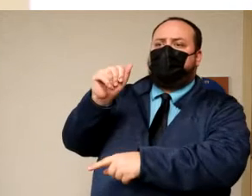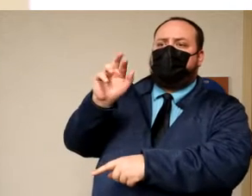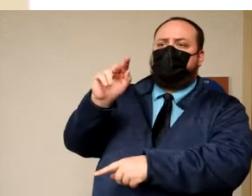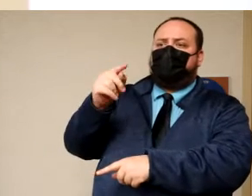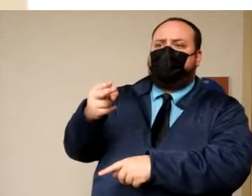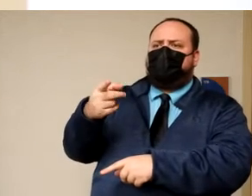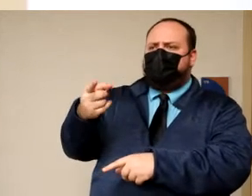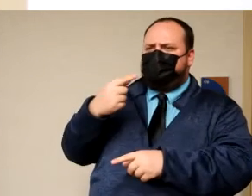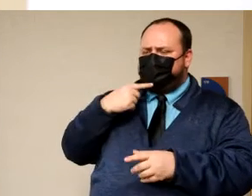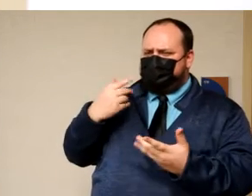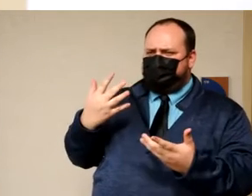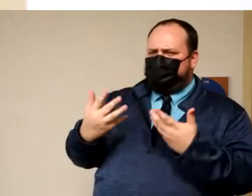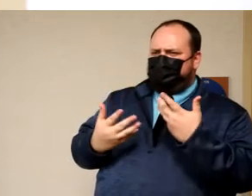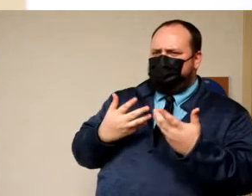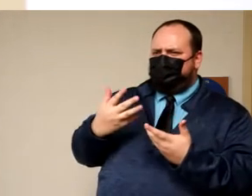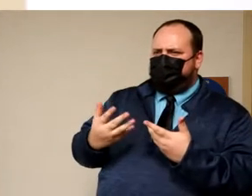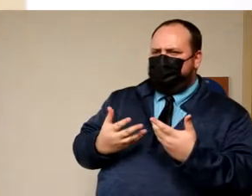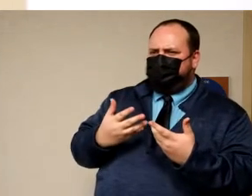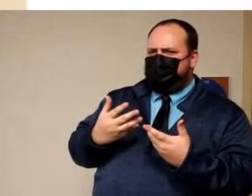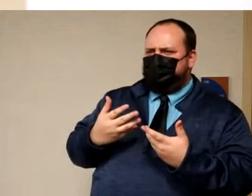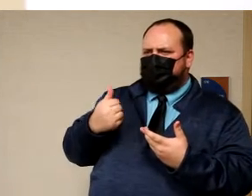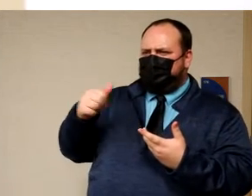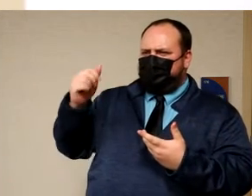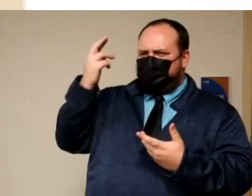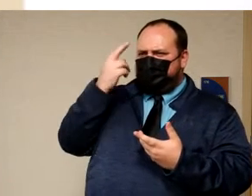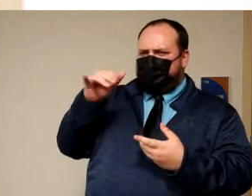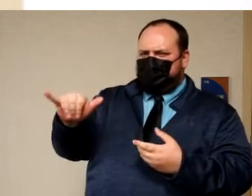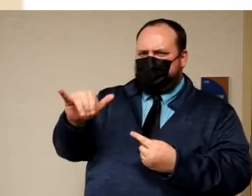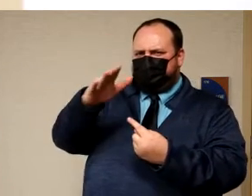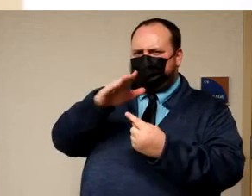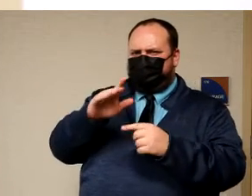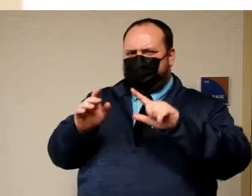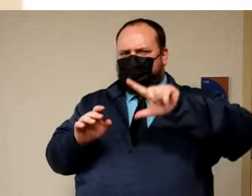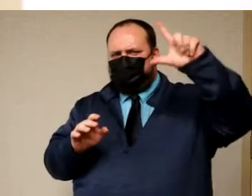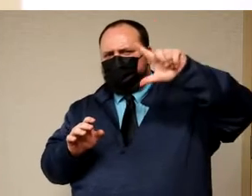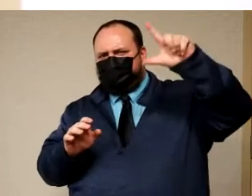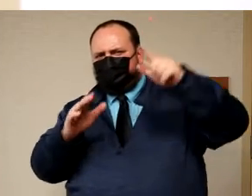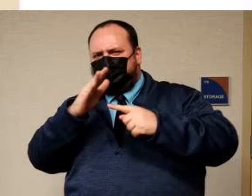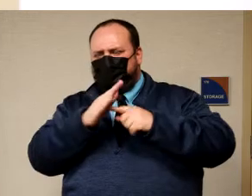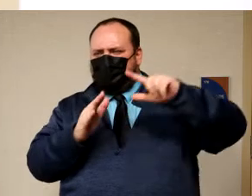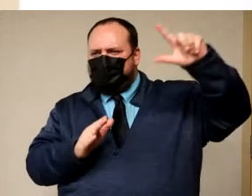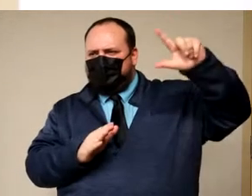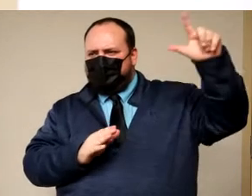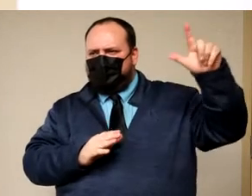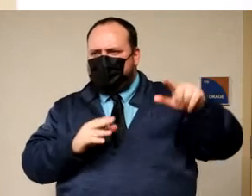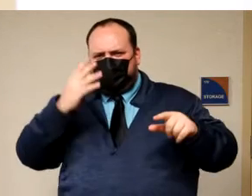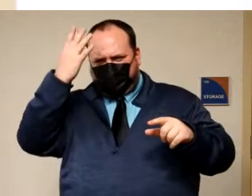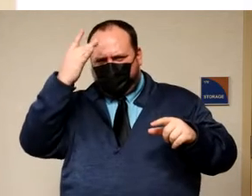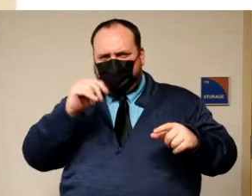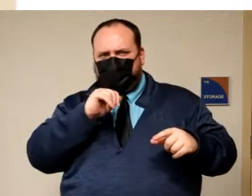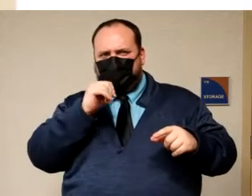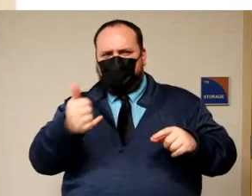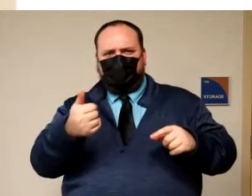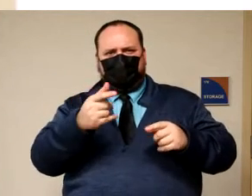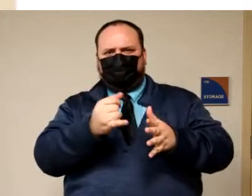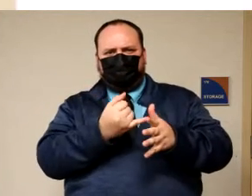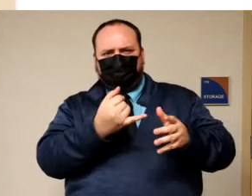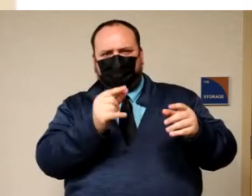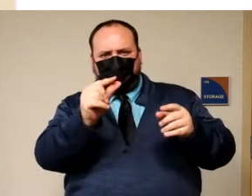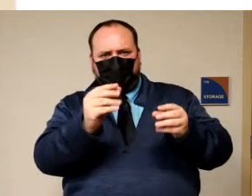more, I guess a lot of these have it, that top left corner, northwest corner, just, why not bring in that extra